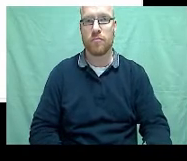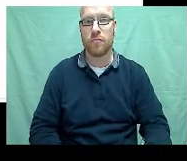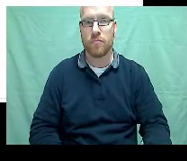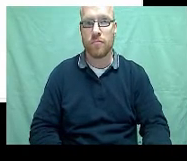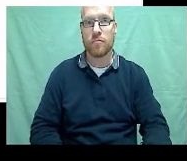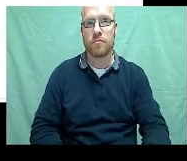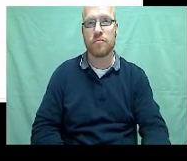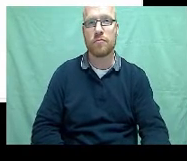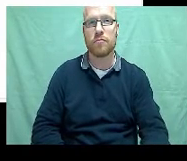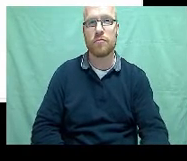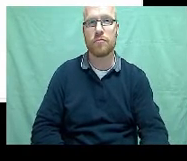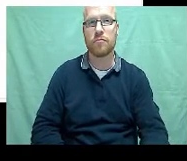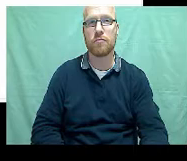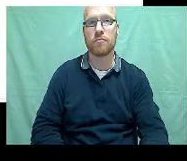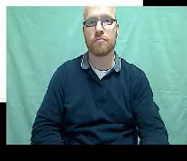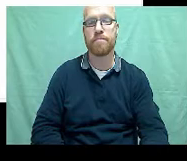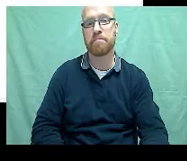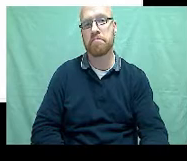7 is correct